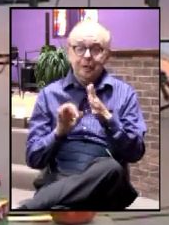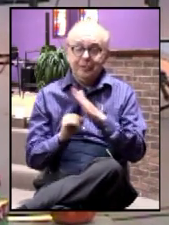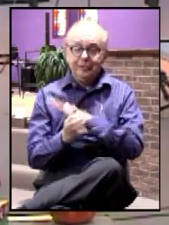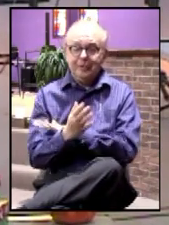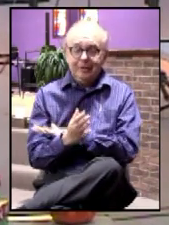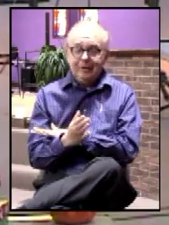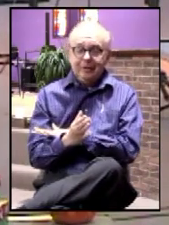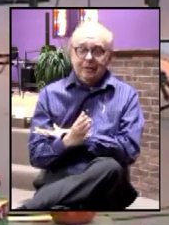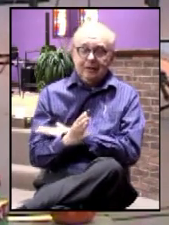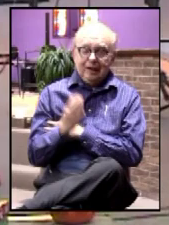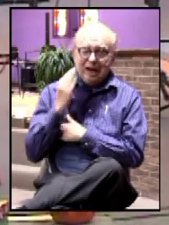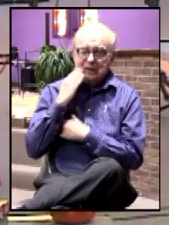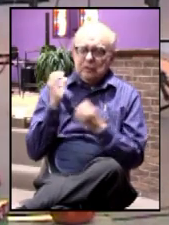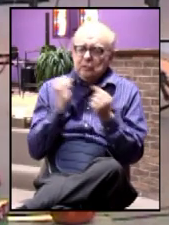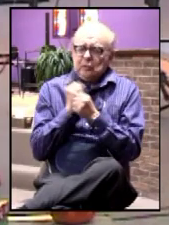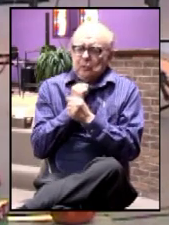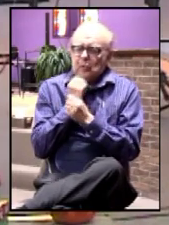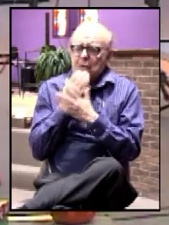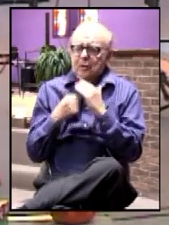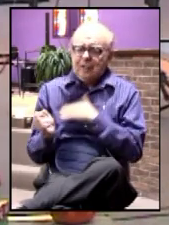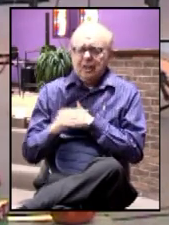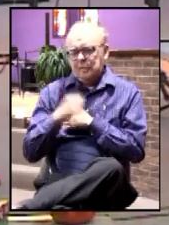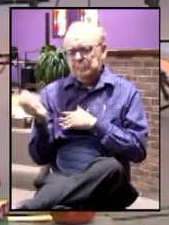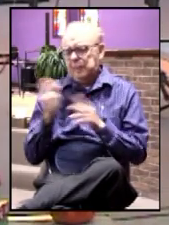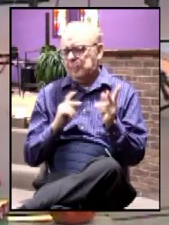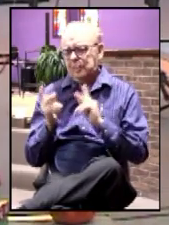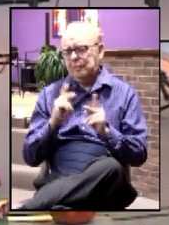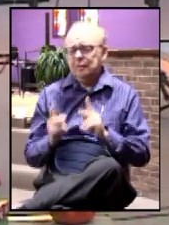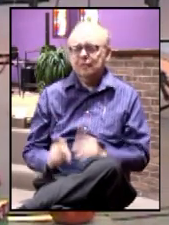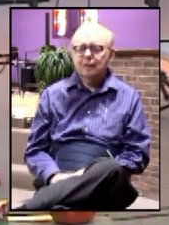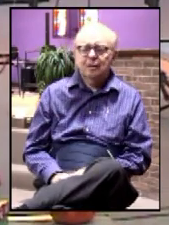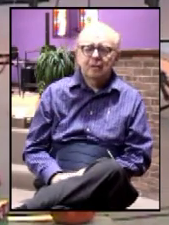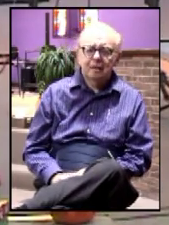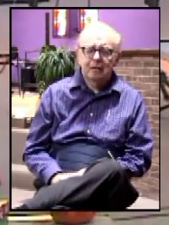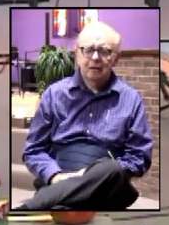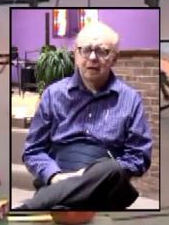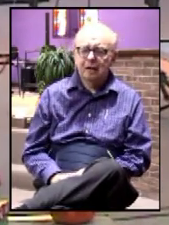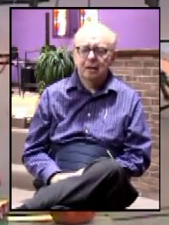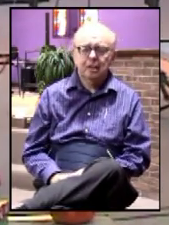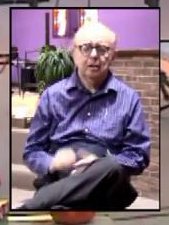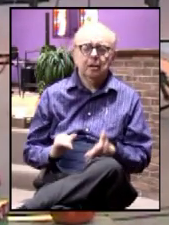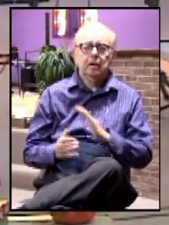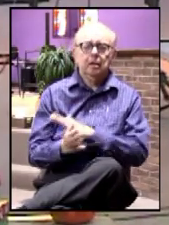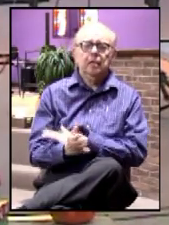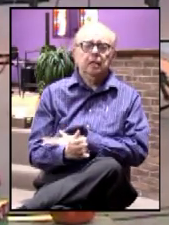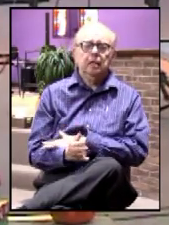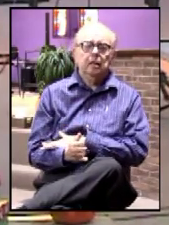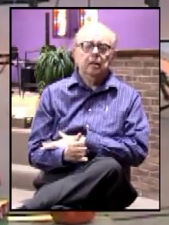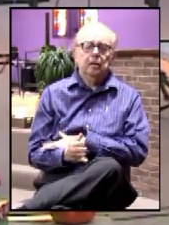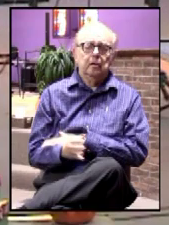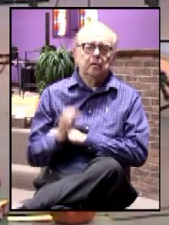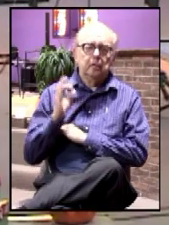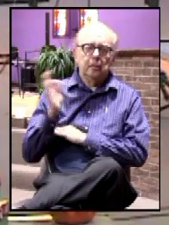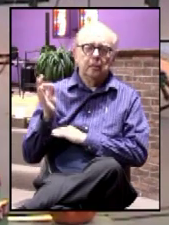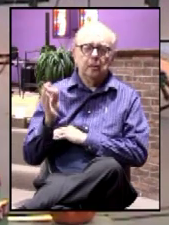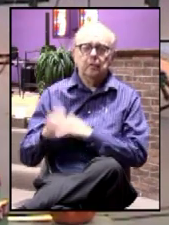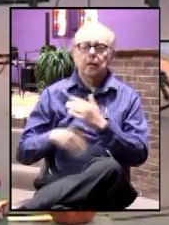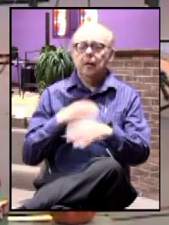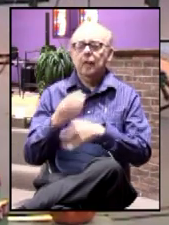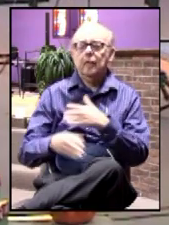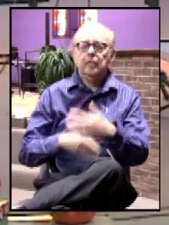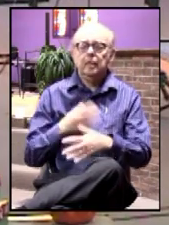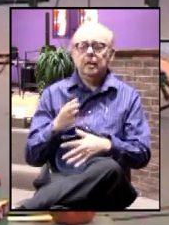know it's kind of cold for some people and others, but this morning we're going to finish up a series of